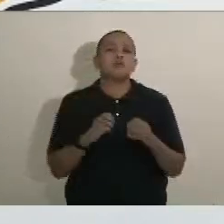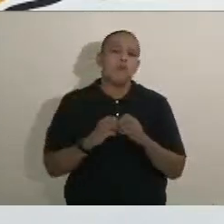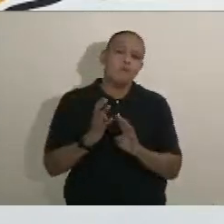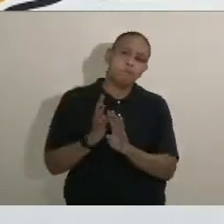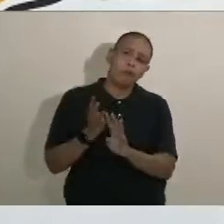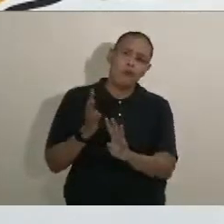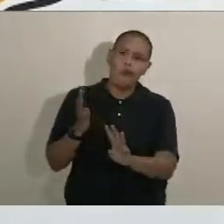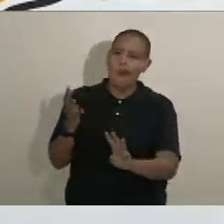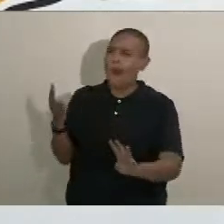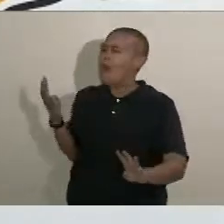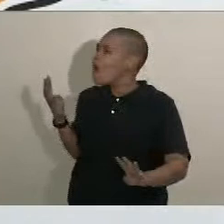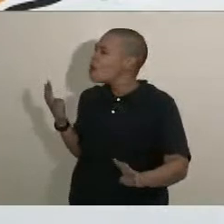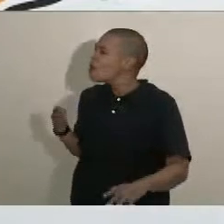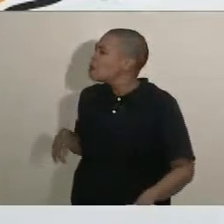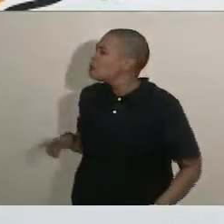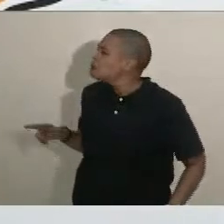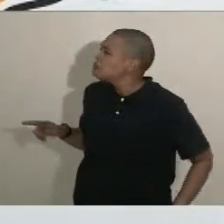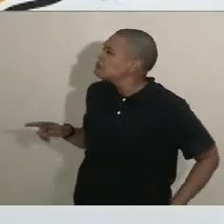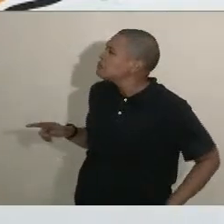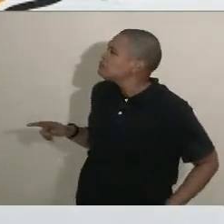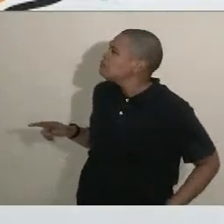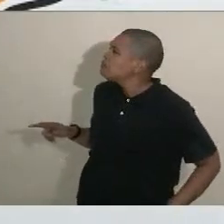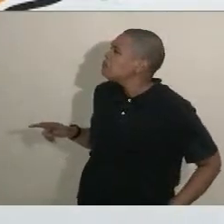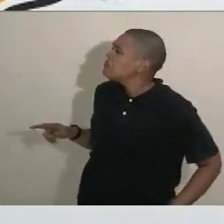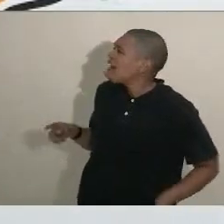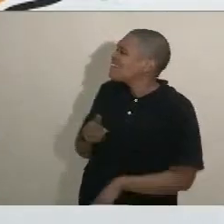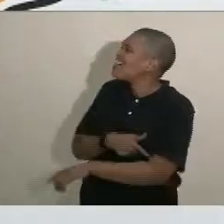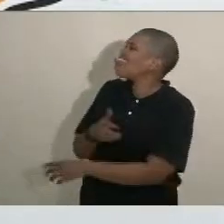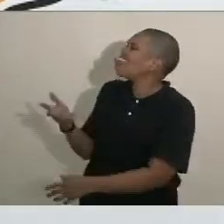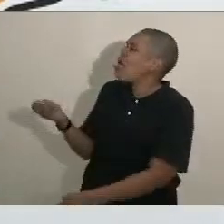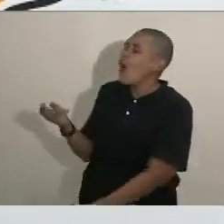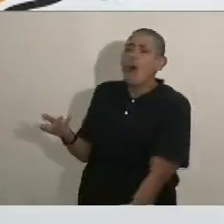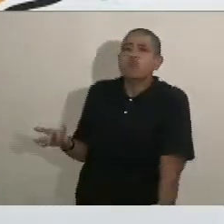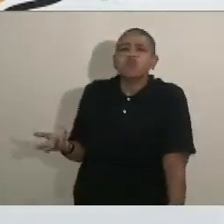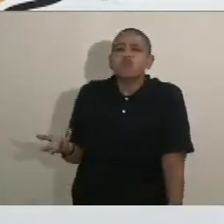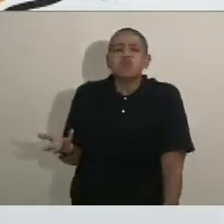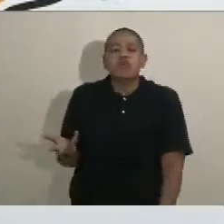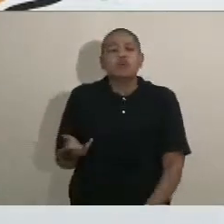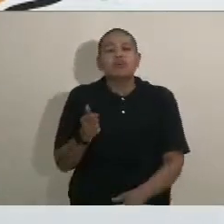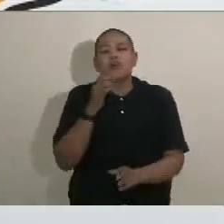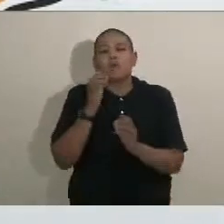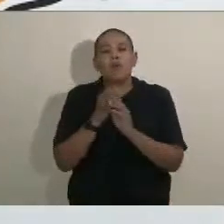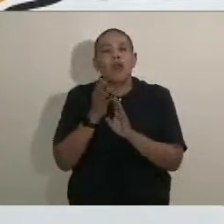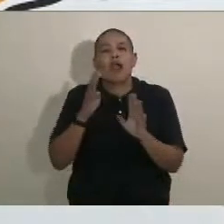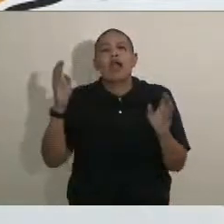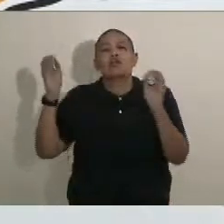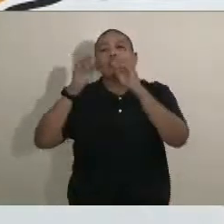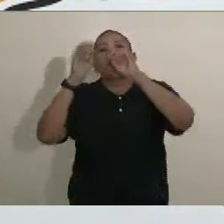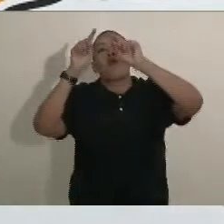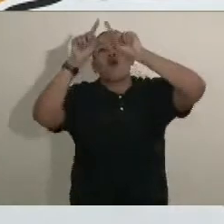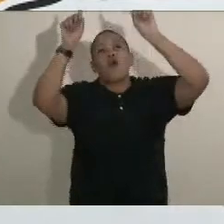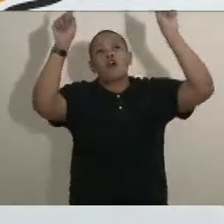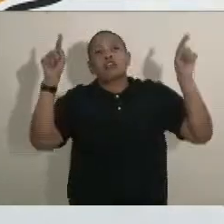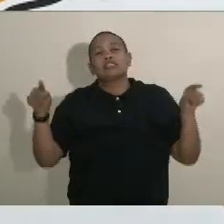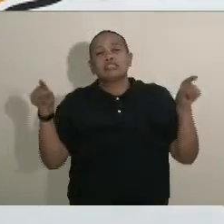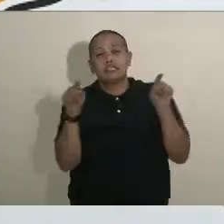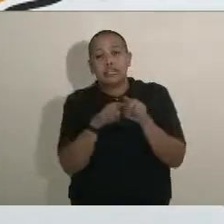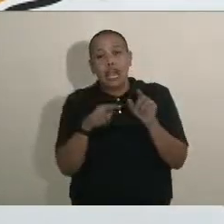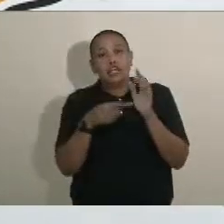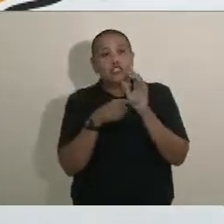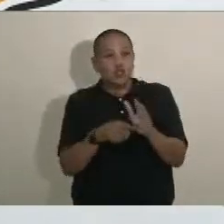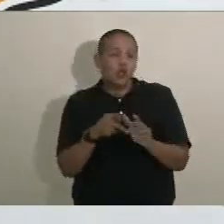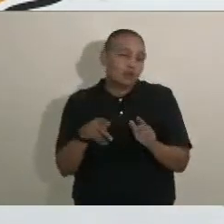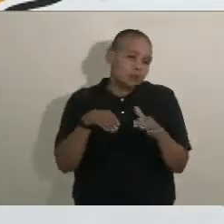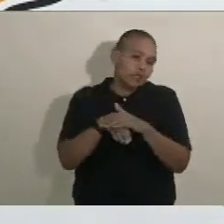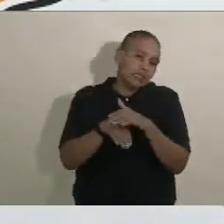lines and wondering if vaccination is going on. So we're looking at more signage to get persons into our facilities, and